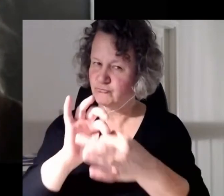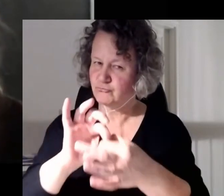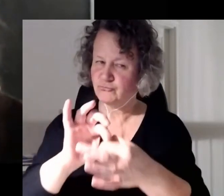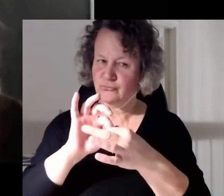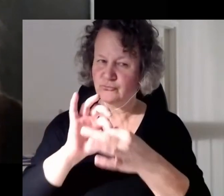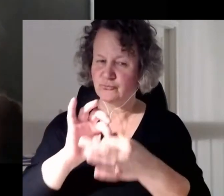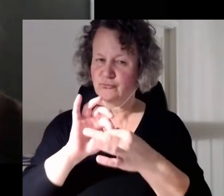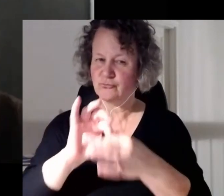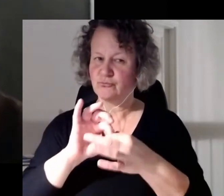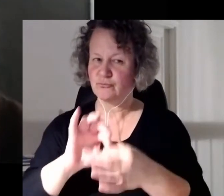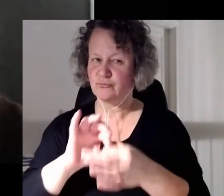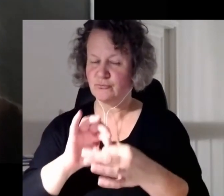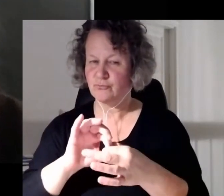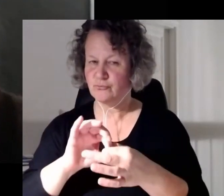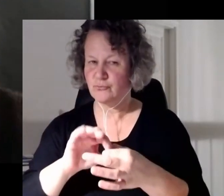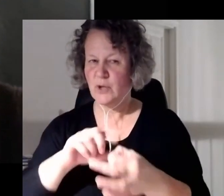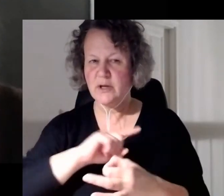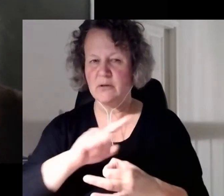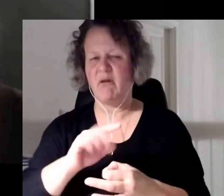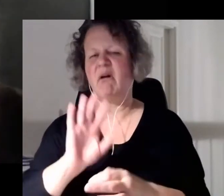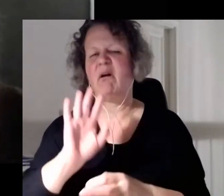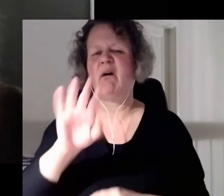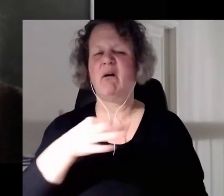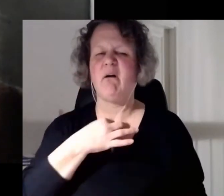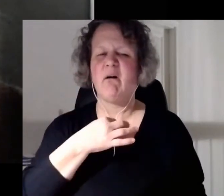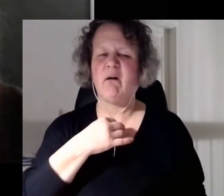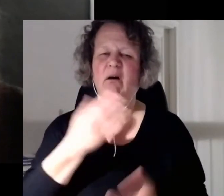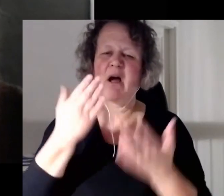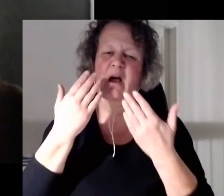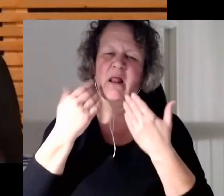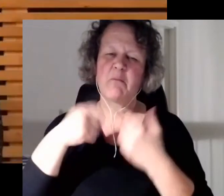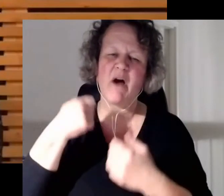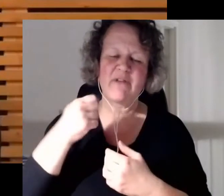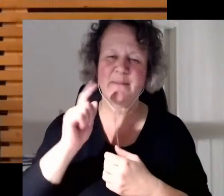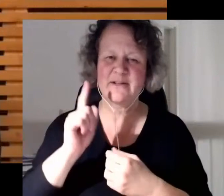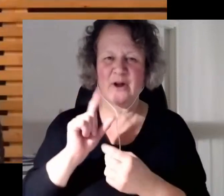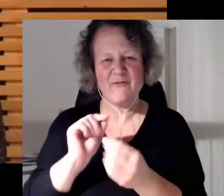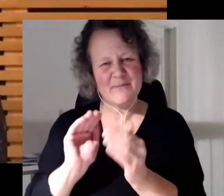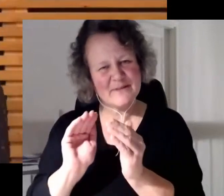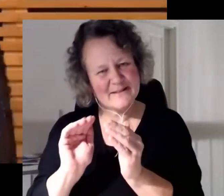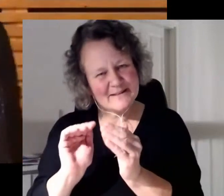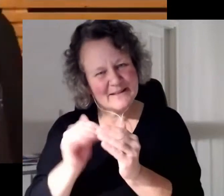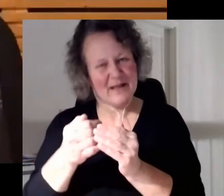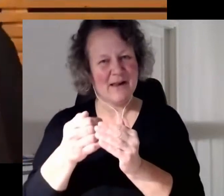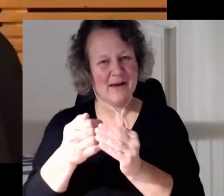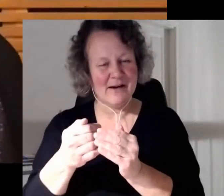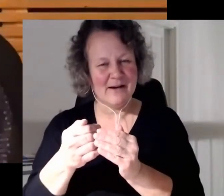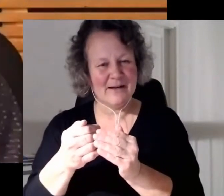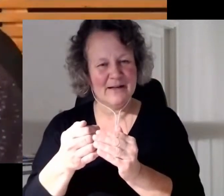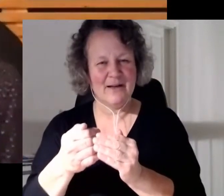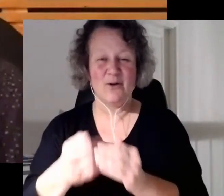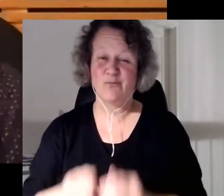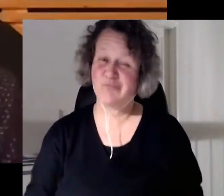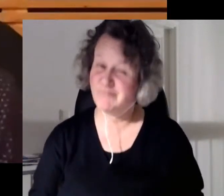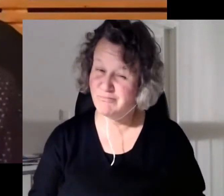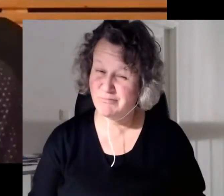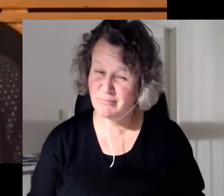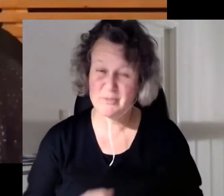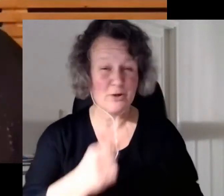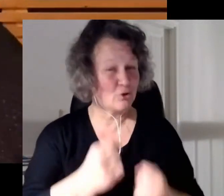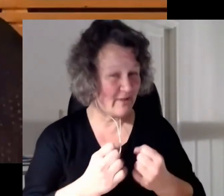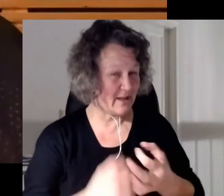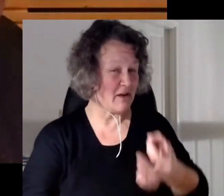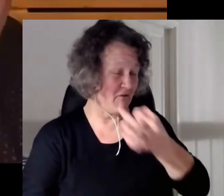use this without the big stamp climate film on this? It's not an